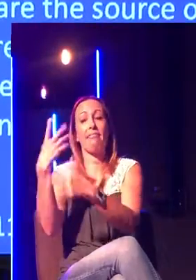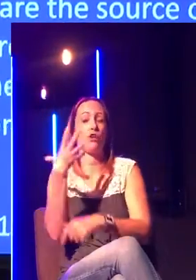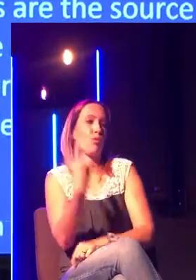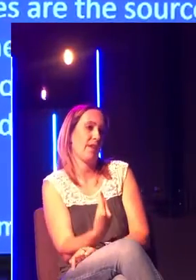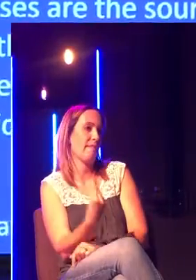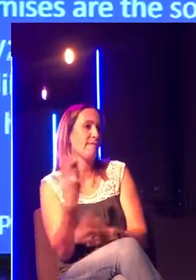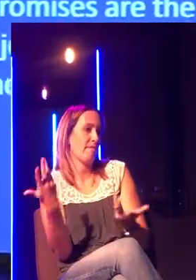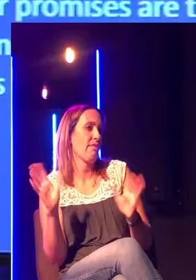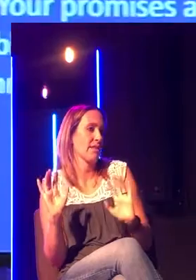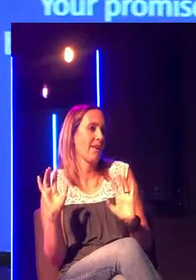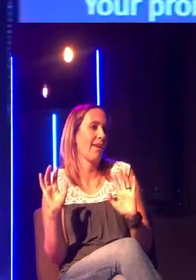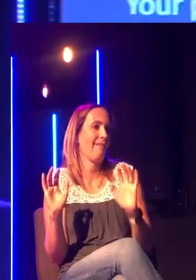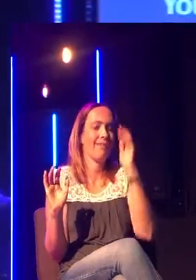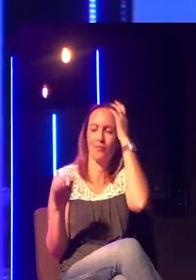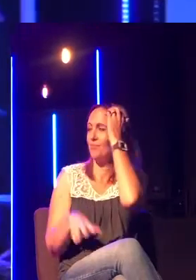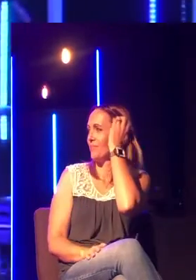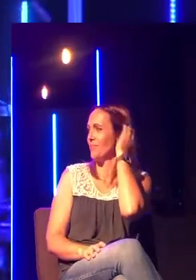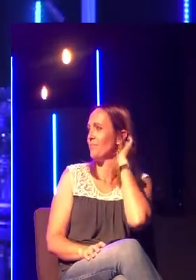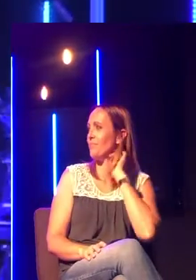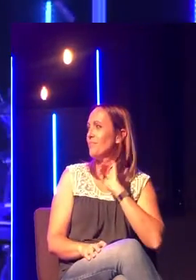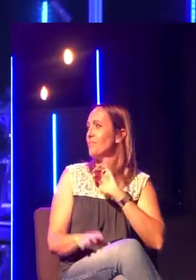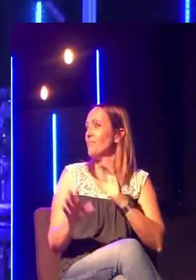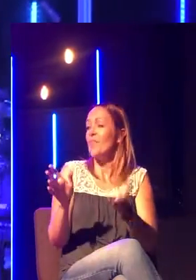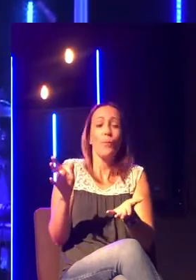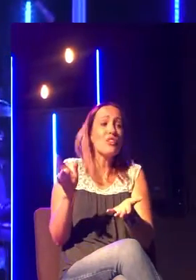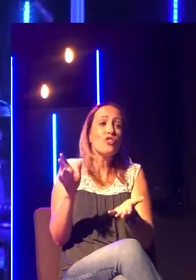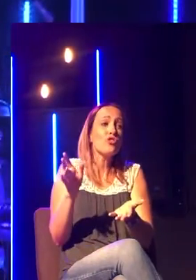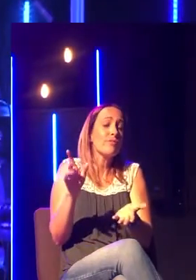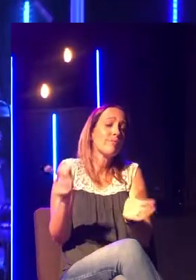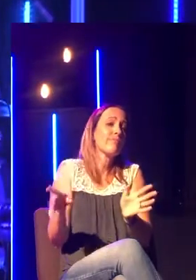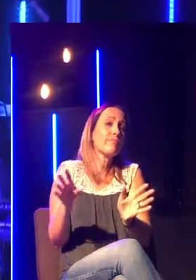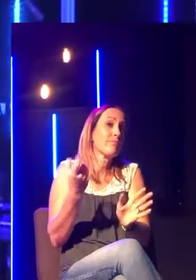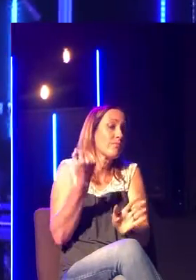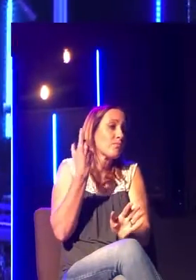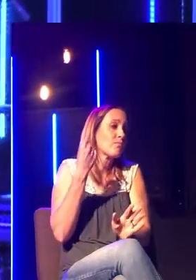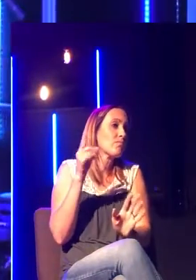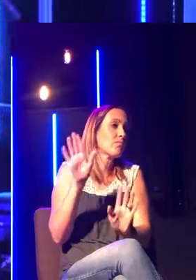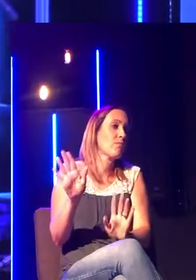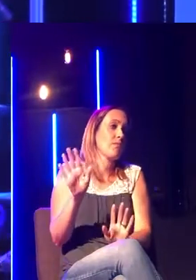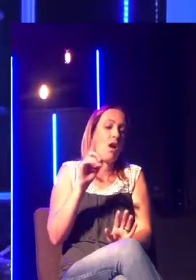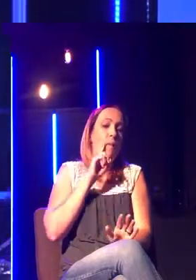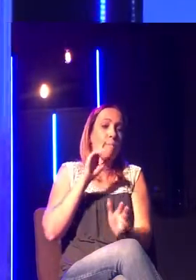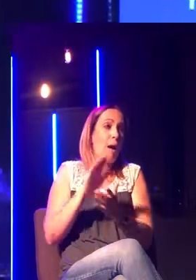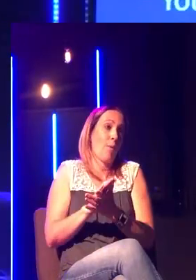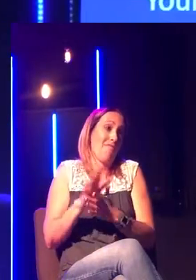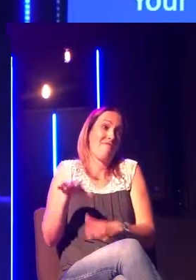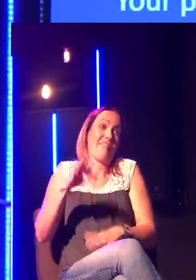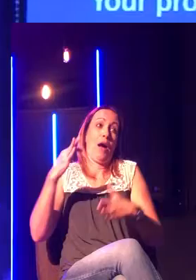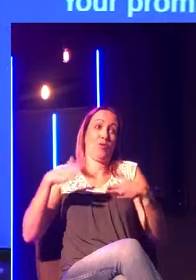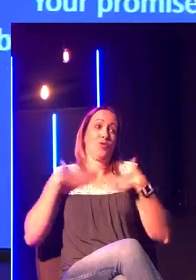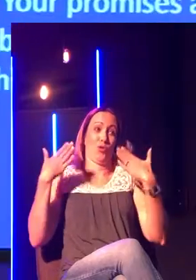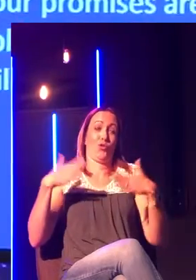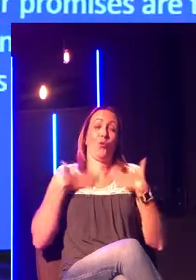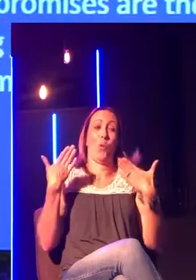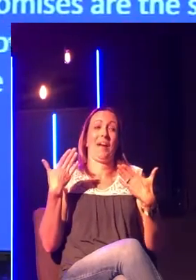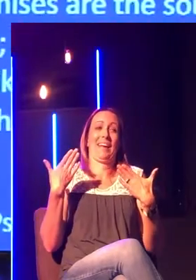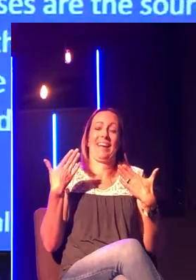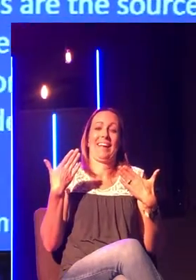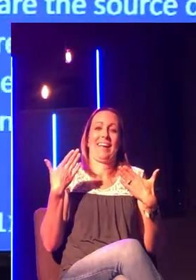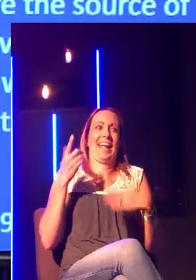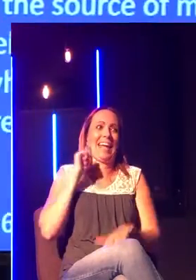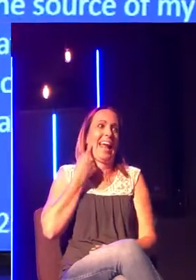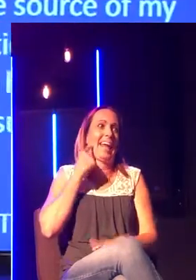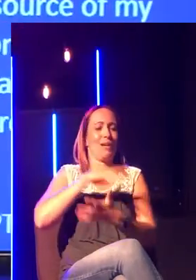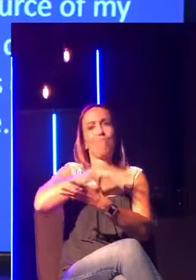what I'm taking, and then she would walk out. What she didn't, so for her, she had discovered joy, the source of unending source